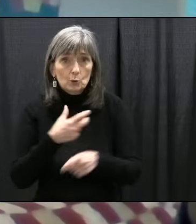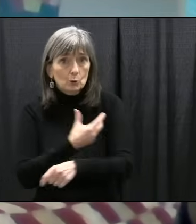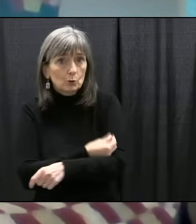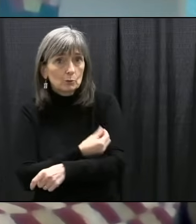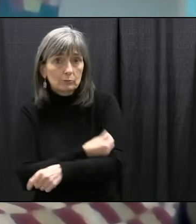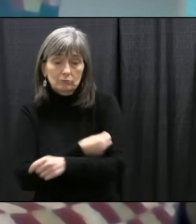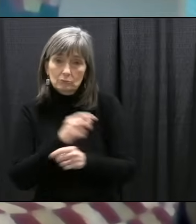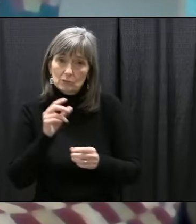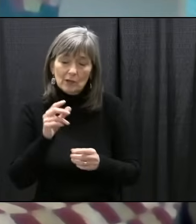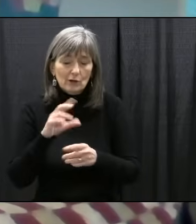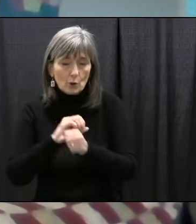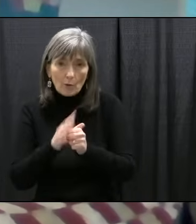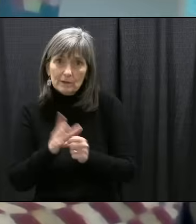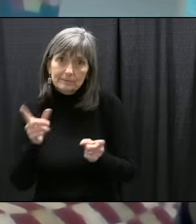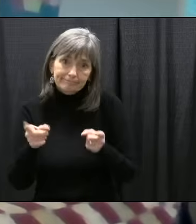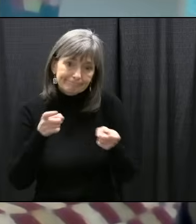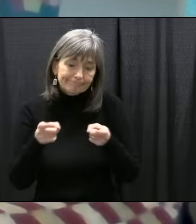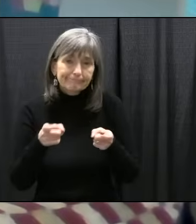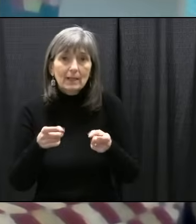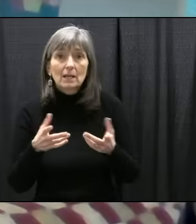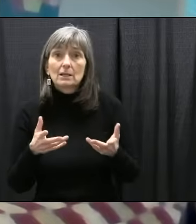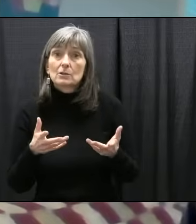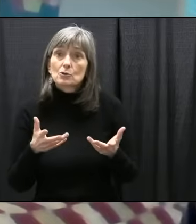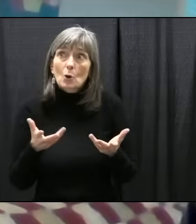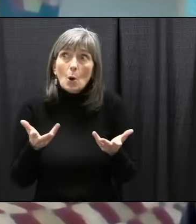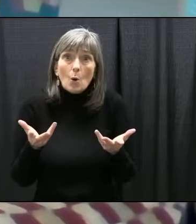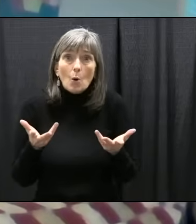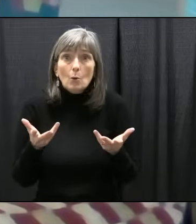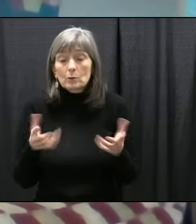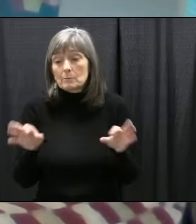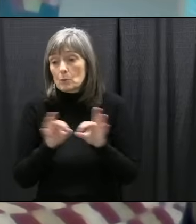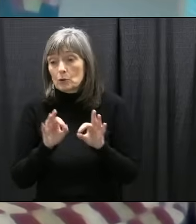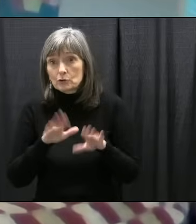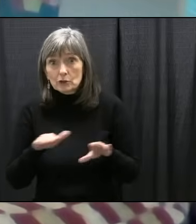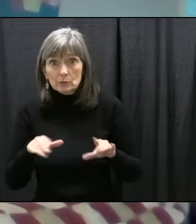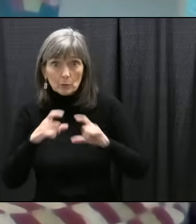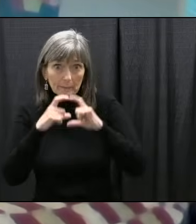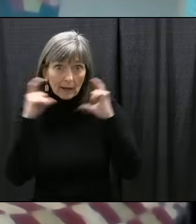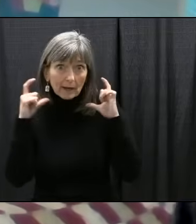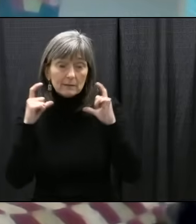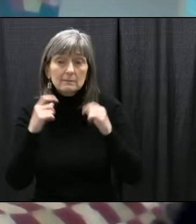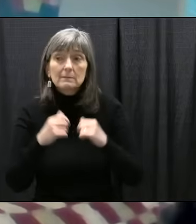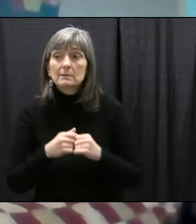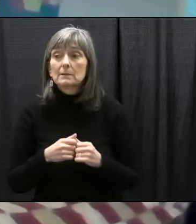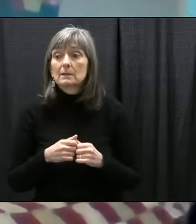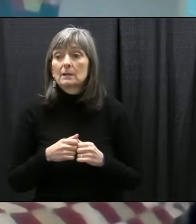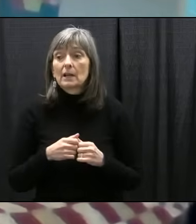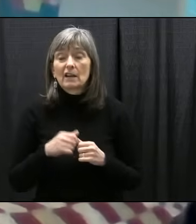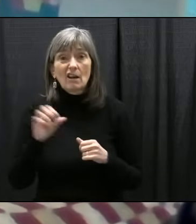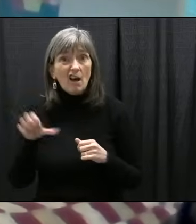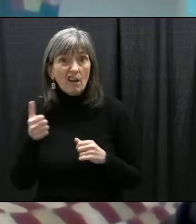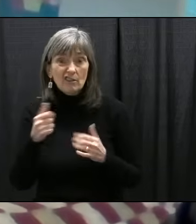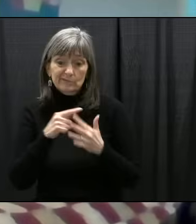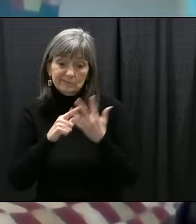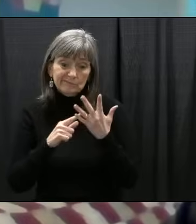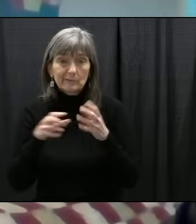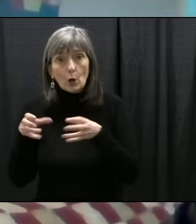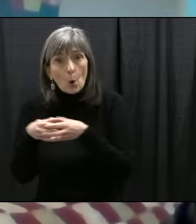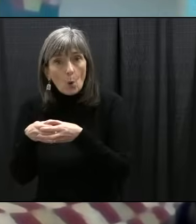safe as possible. And it's really important for children to wear their masks, and all those other measures like